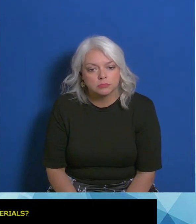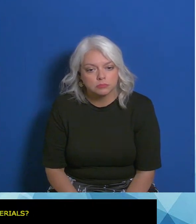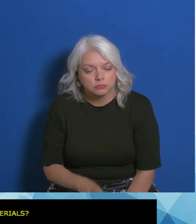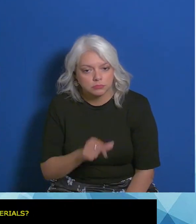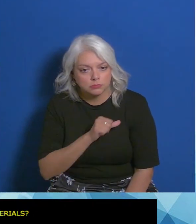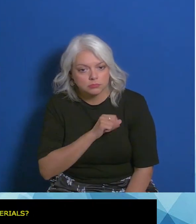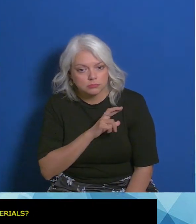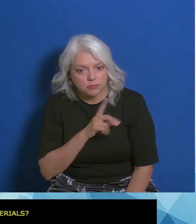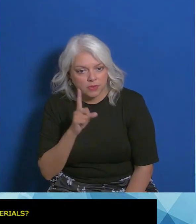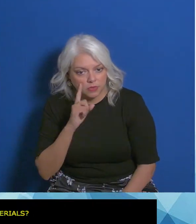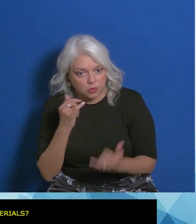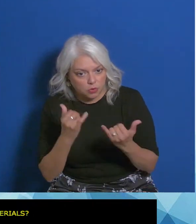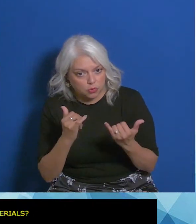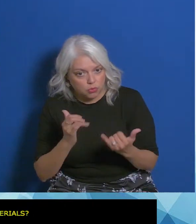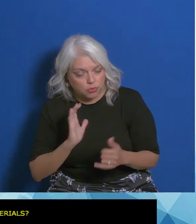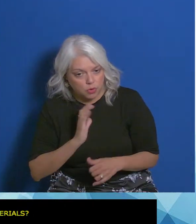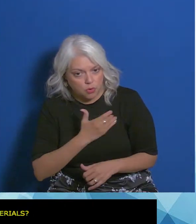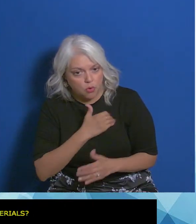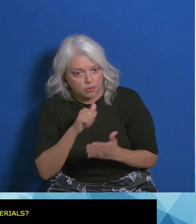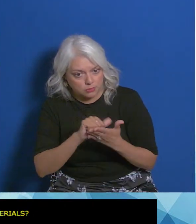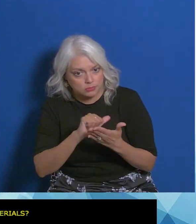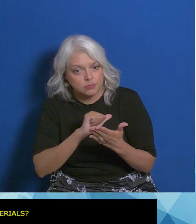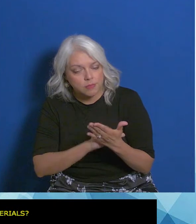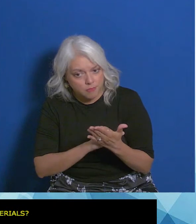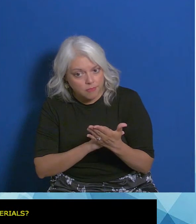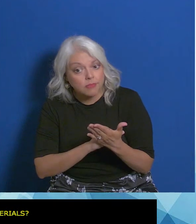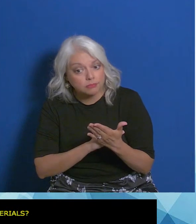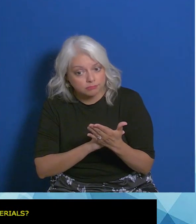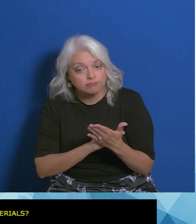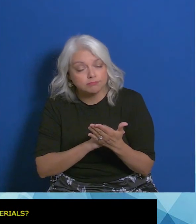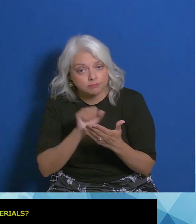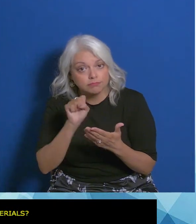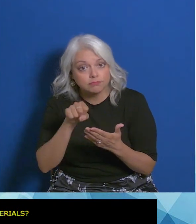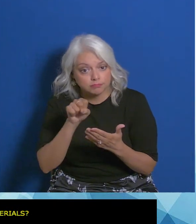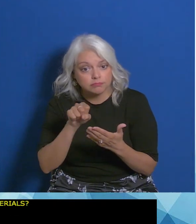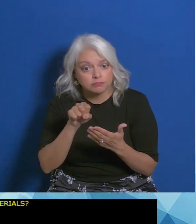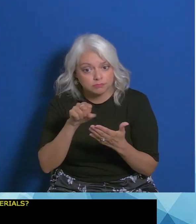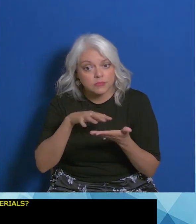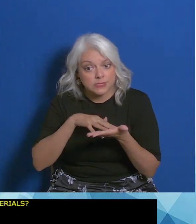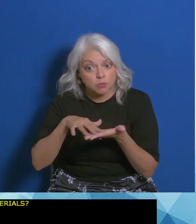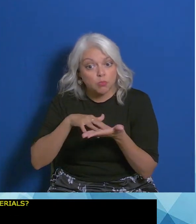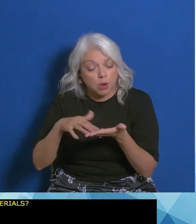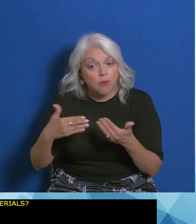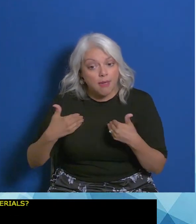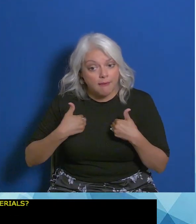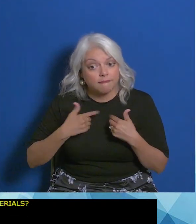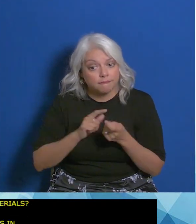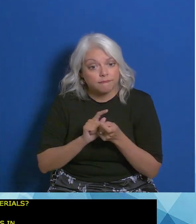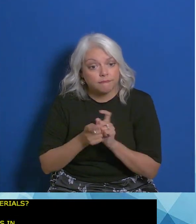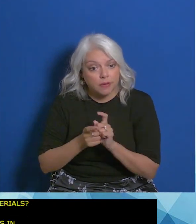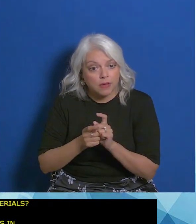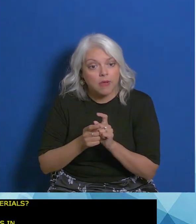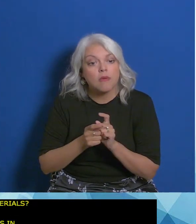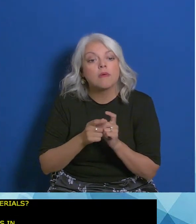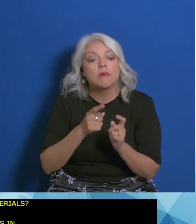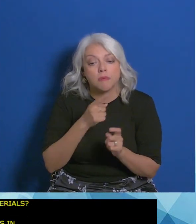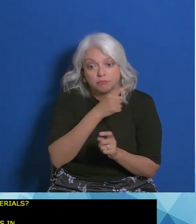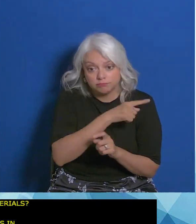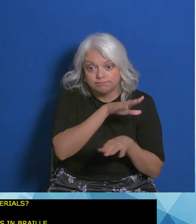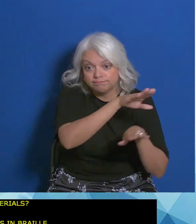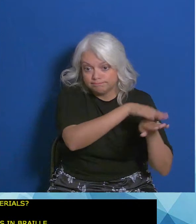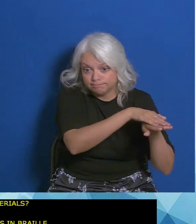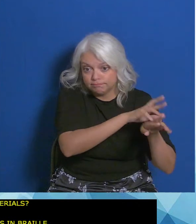I think currently our agenda is in Braille, and then the